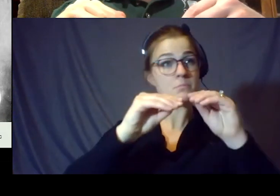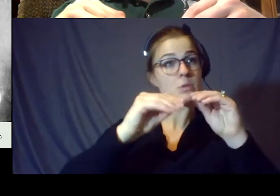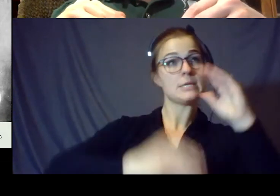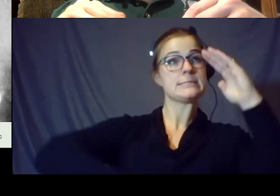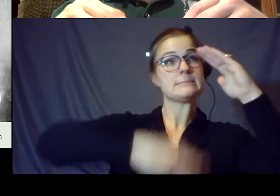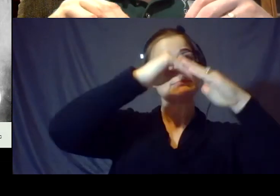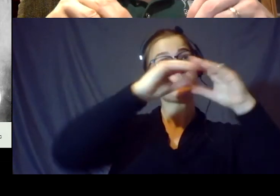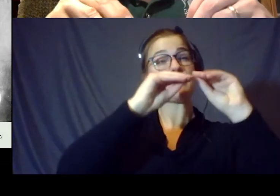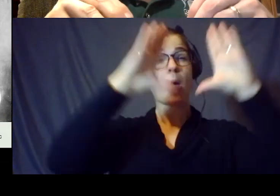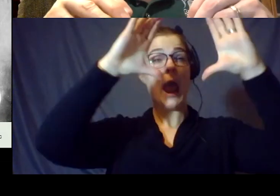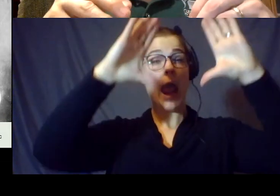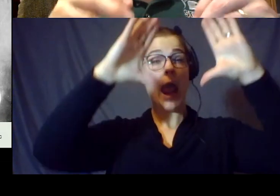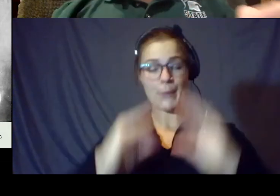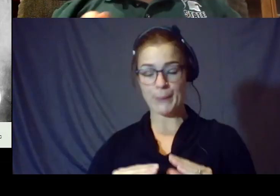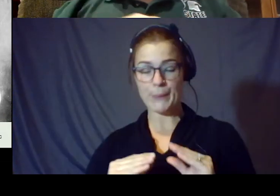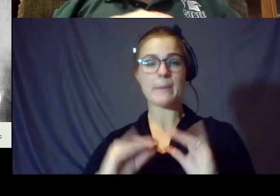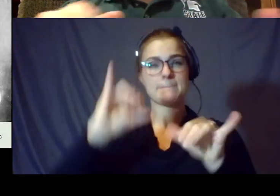the